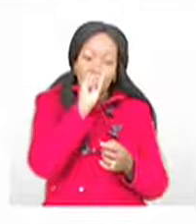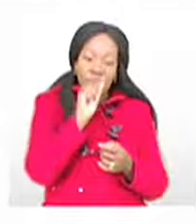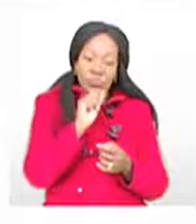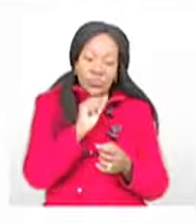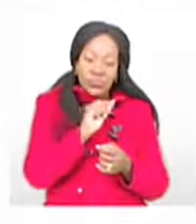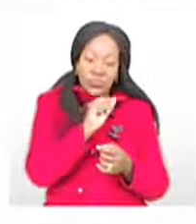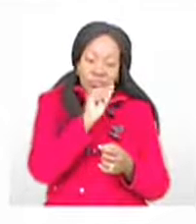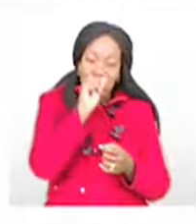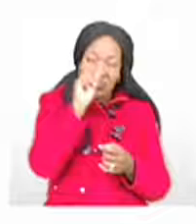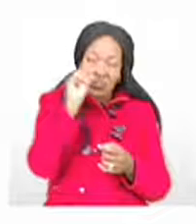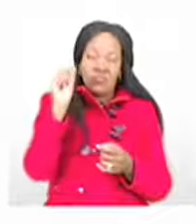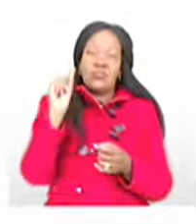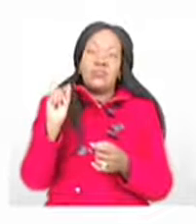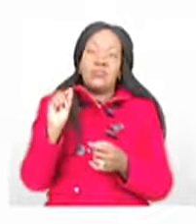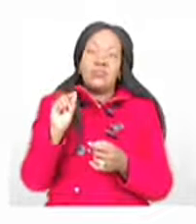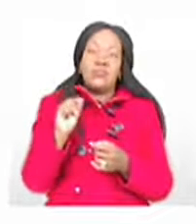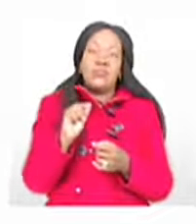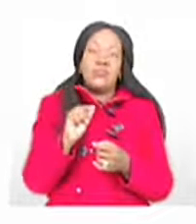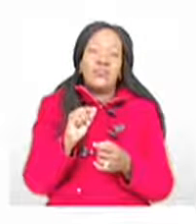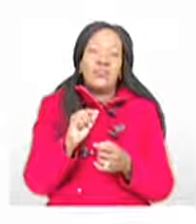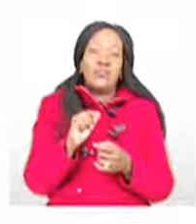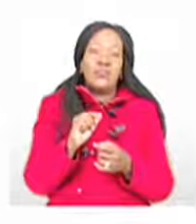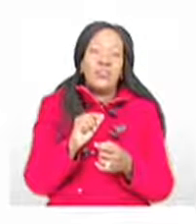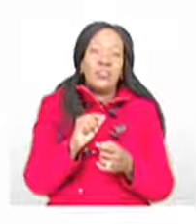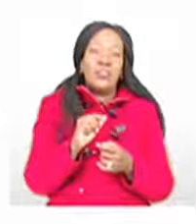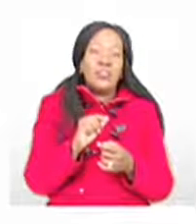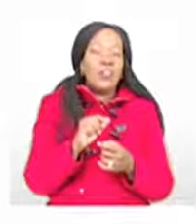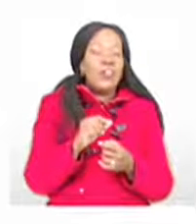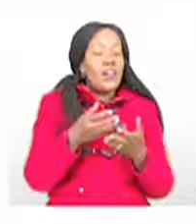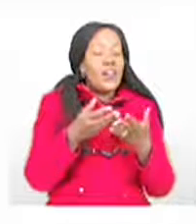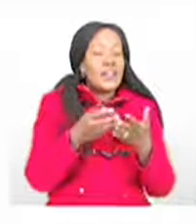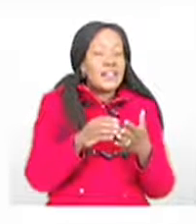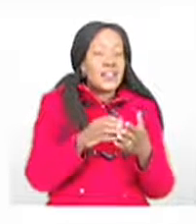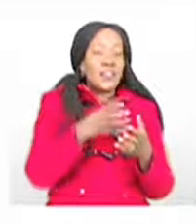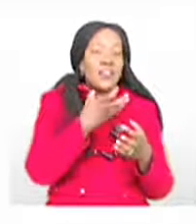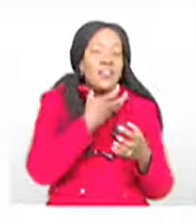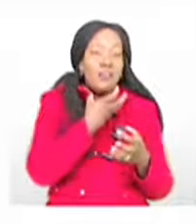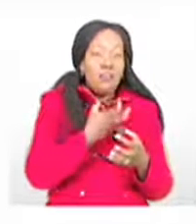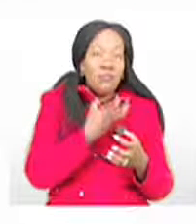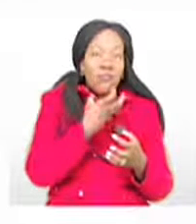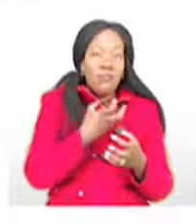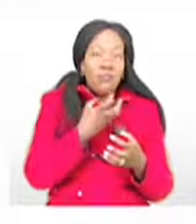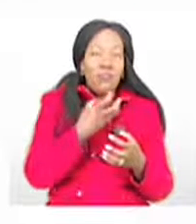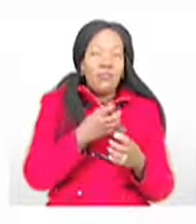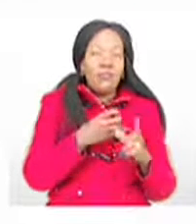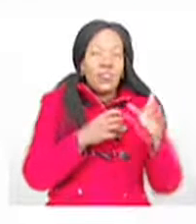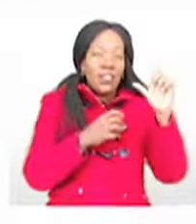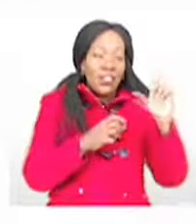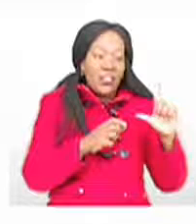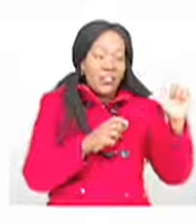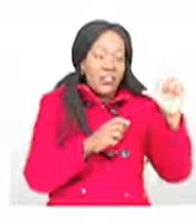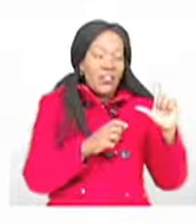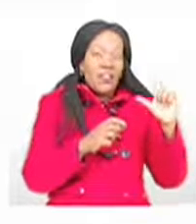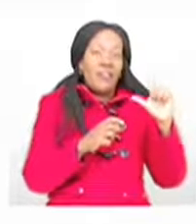the dots, starting from where the frog is, which is your left-hand